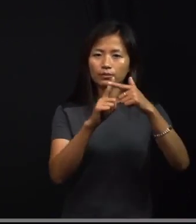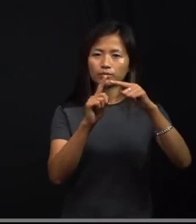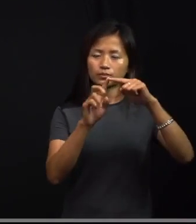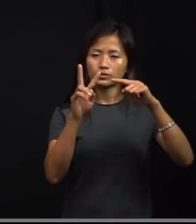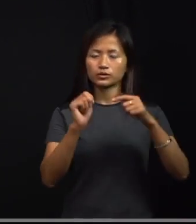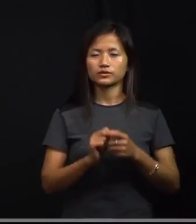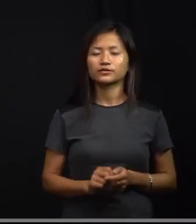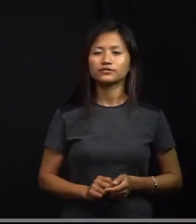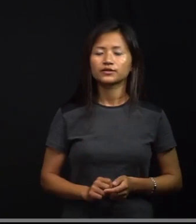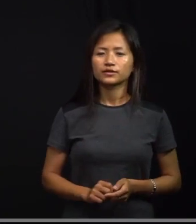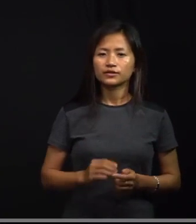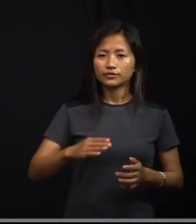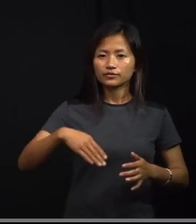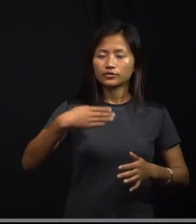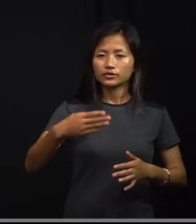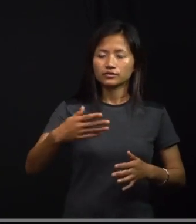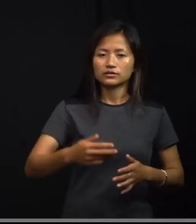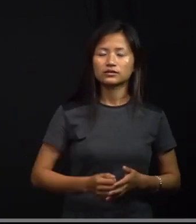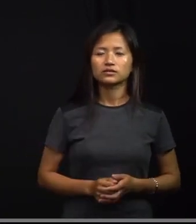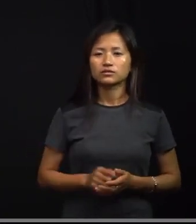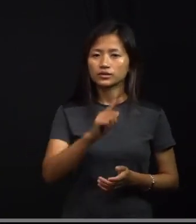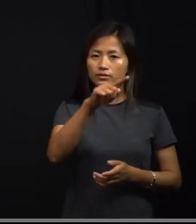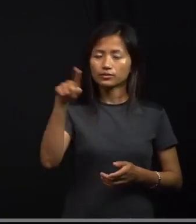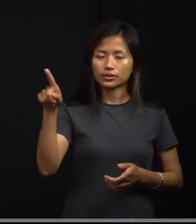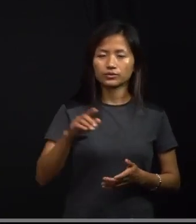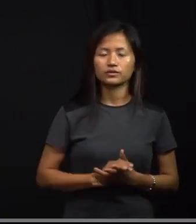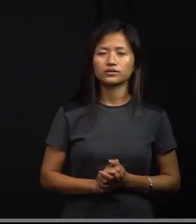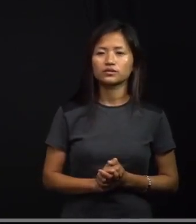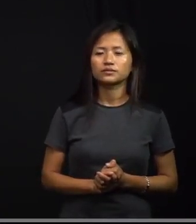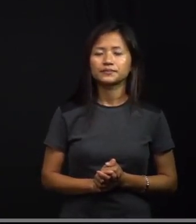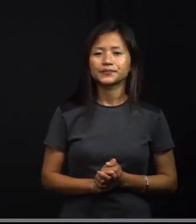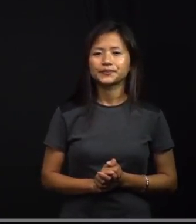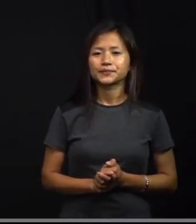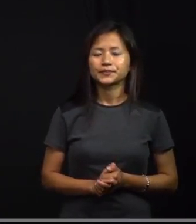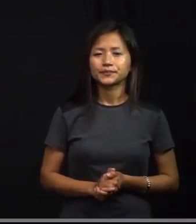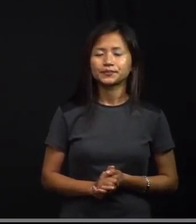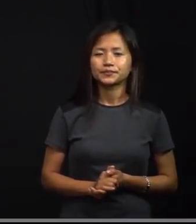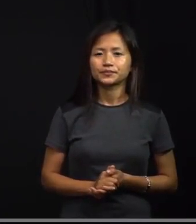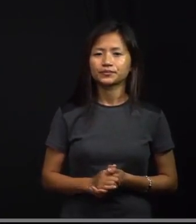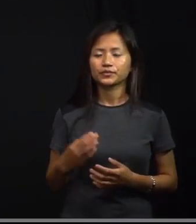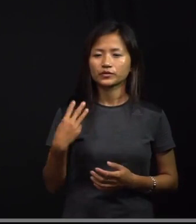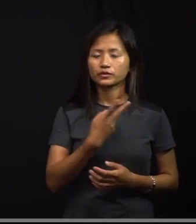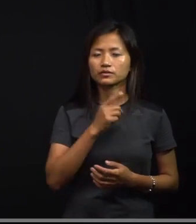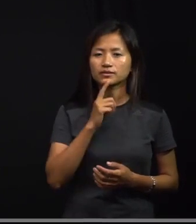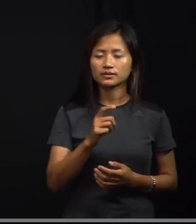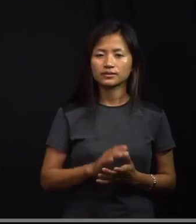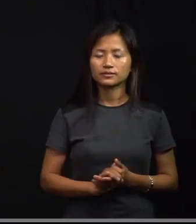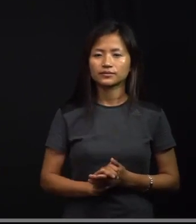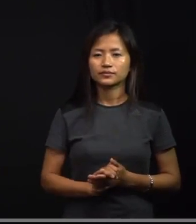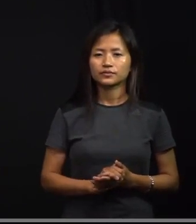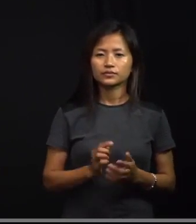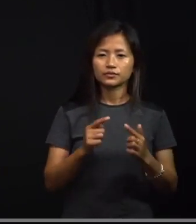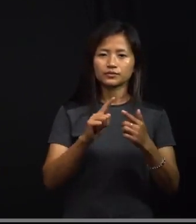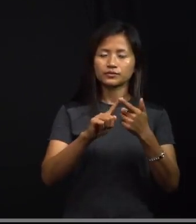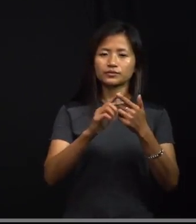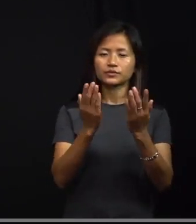So influencing the students in the right way, okay? And then we can also say that